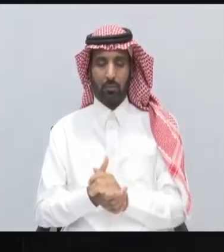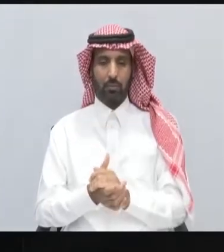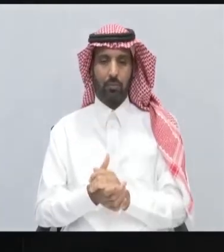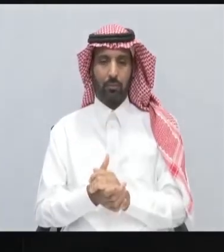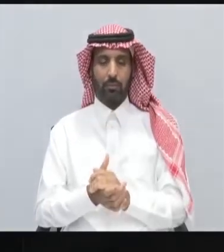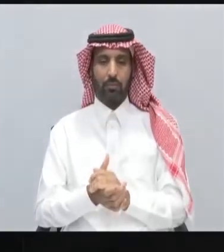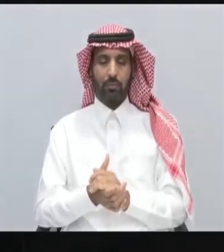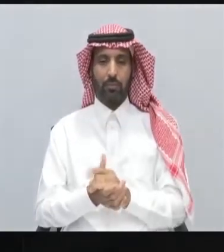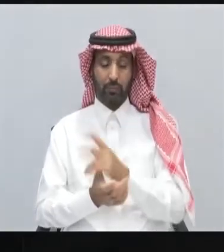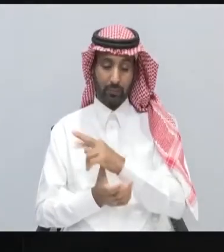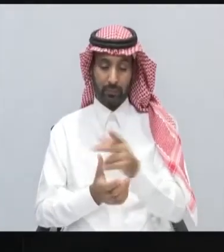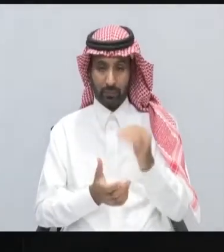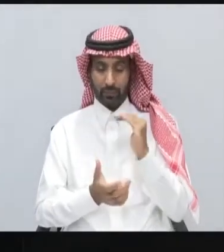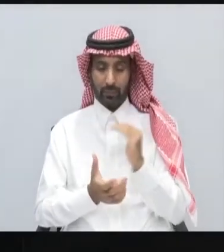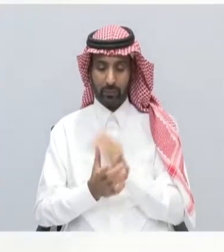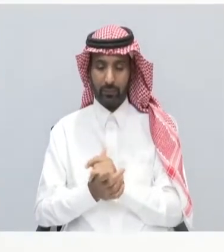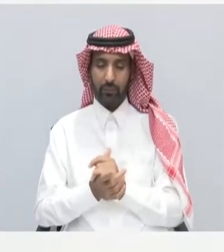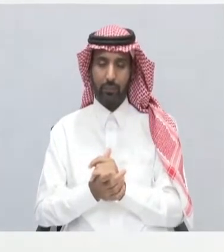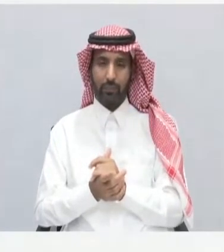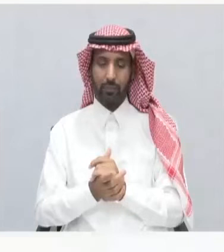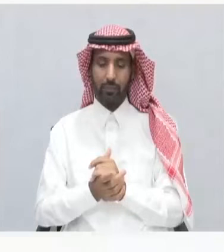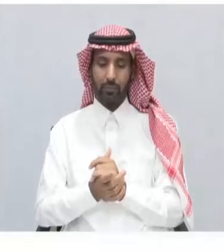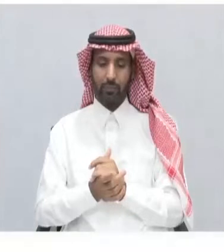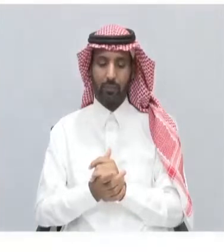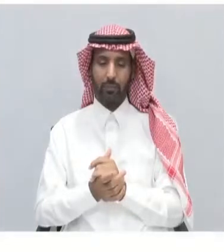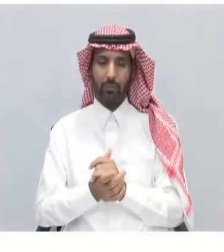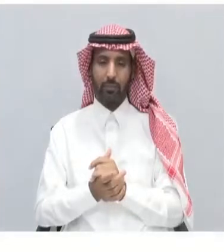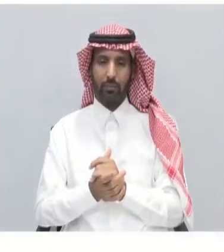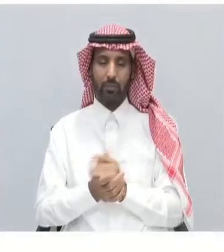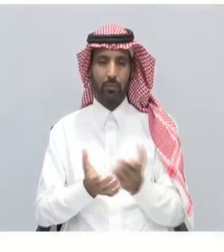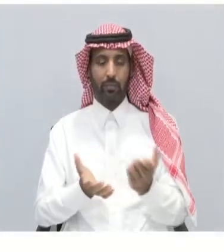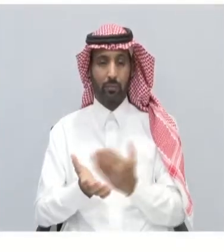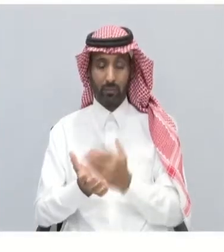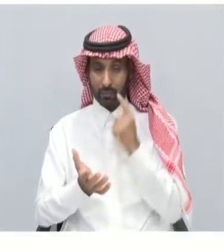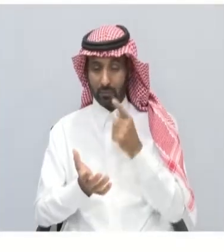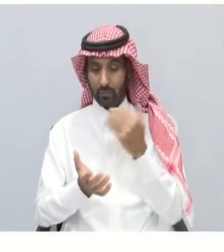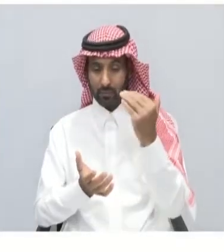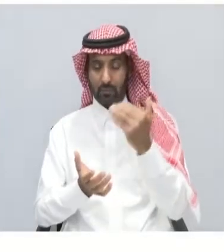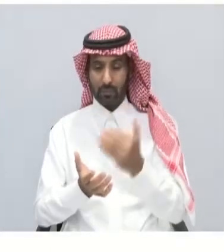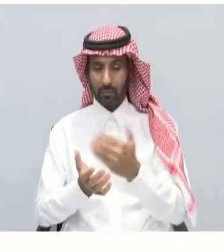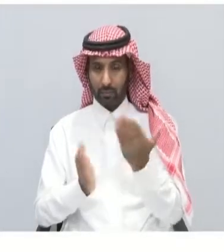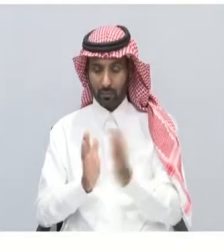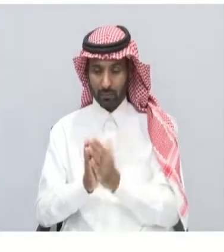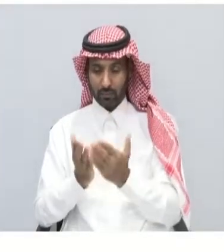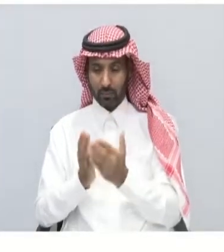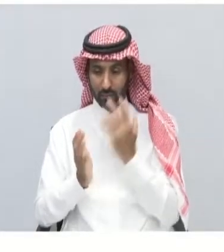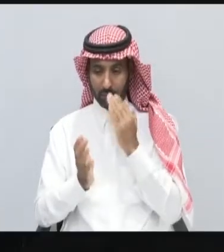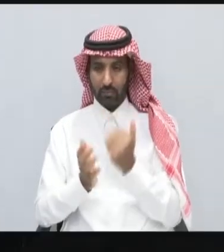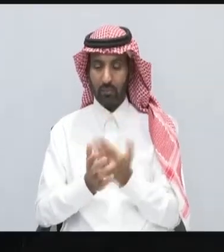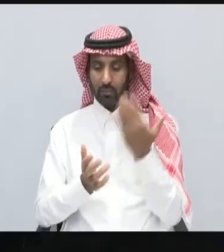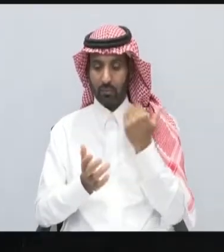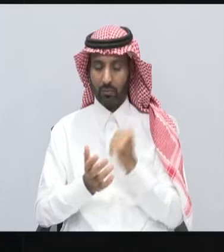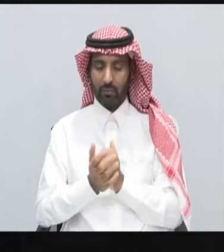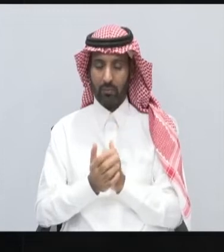answers should vary. It's different. Okay. Now we have on our book like